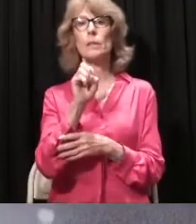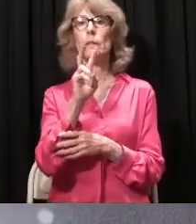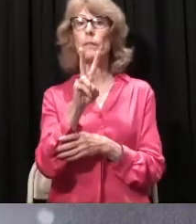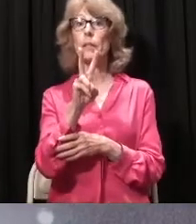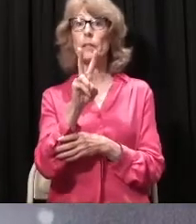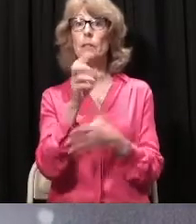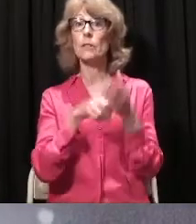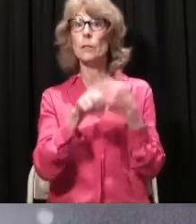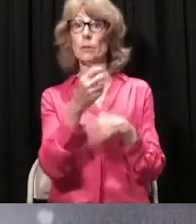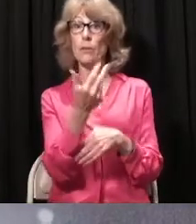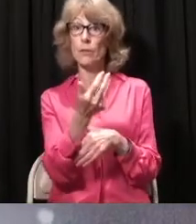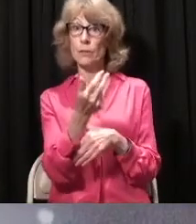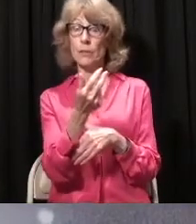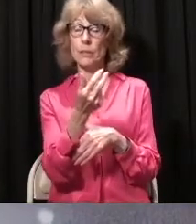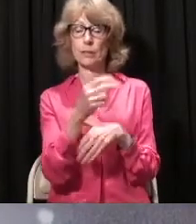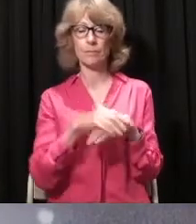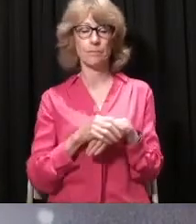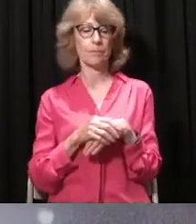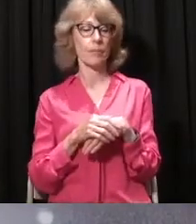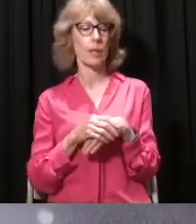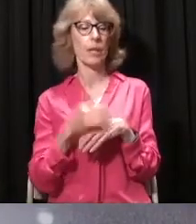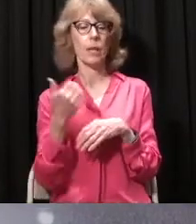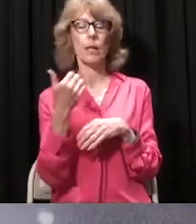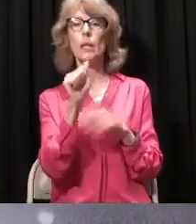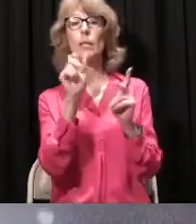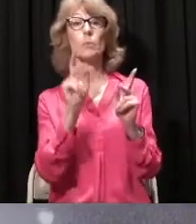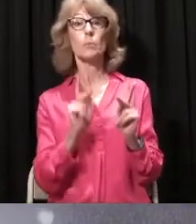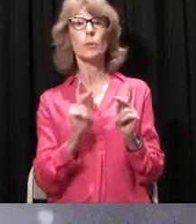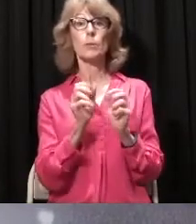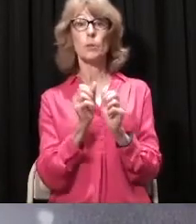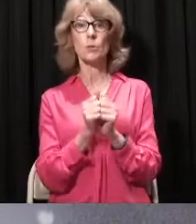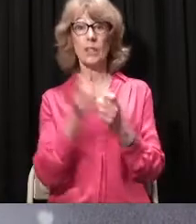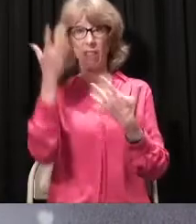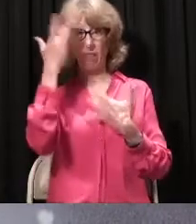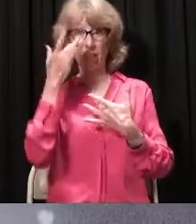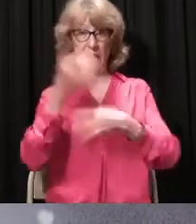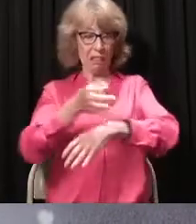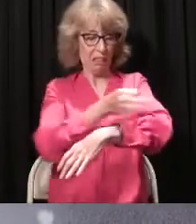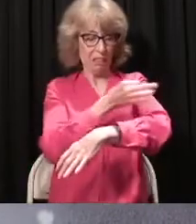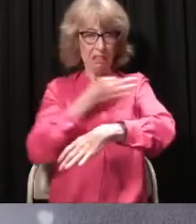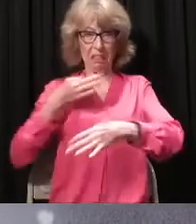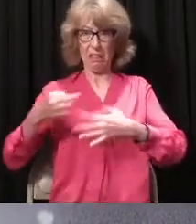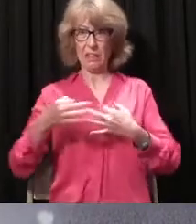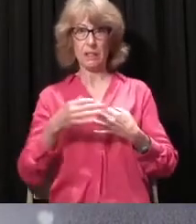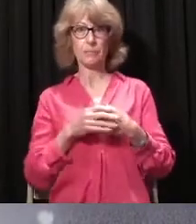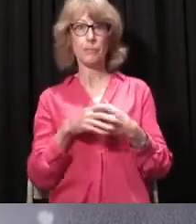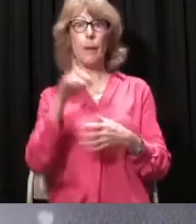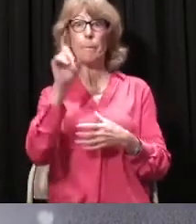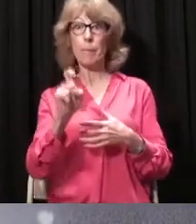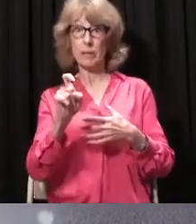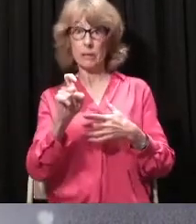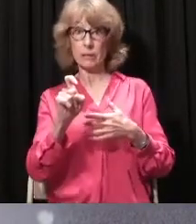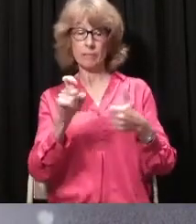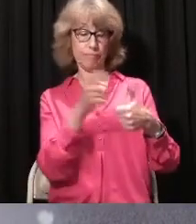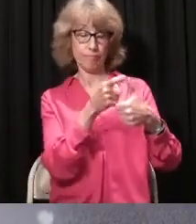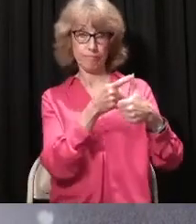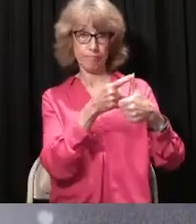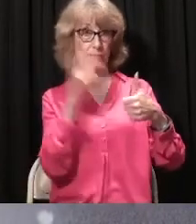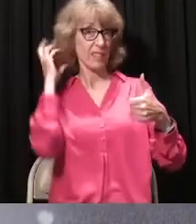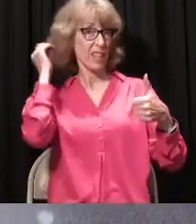45. Anyone with such a defiling disease must, number 1, let their hair be